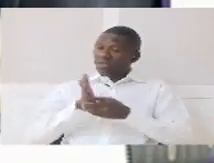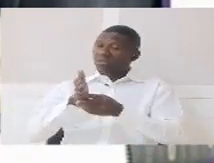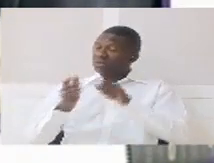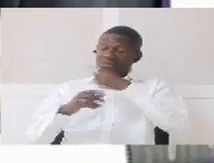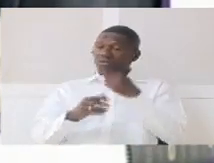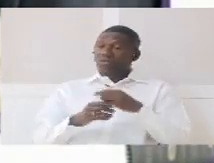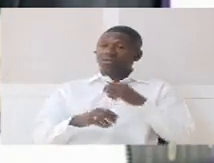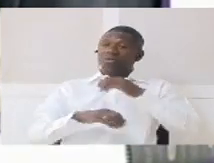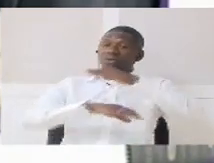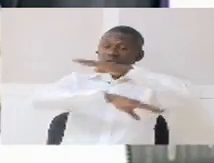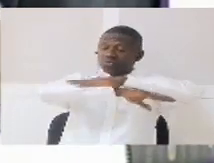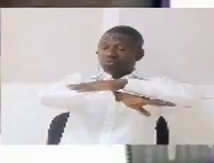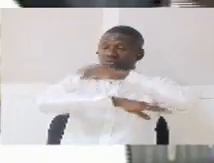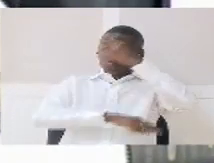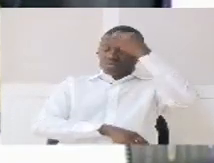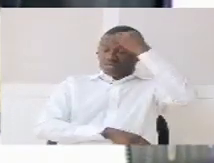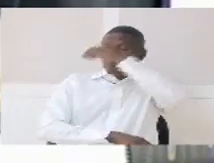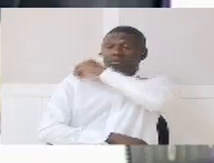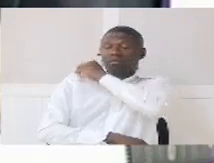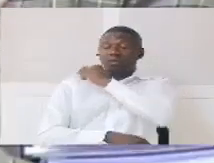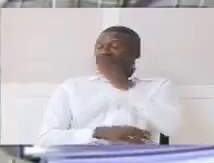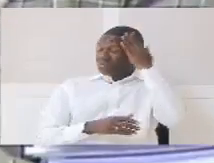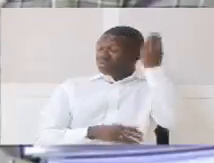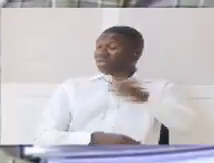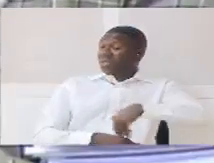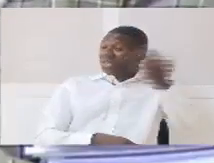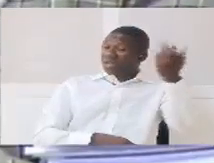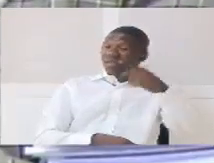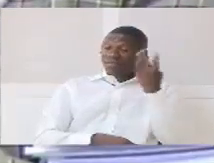care if you are a principal, they don't care if you are a